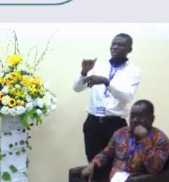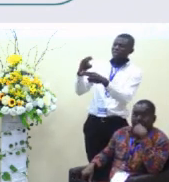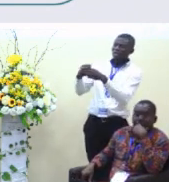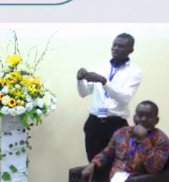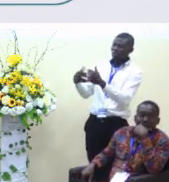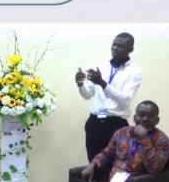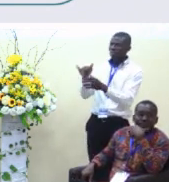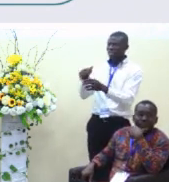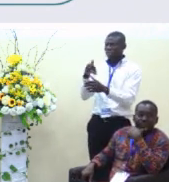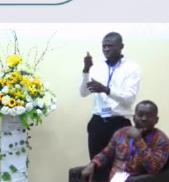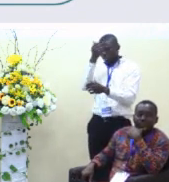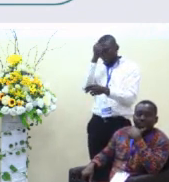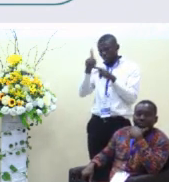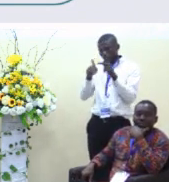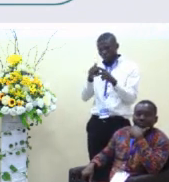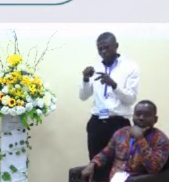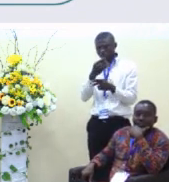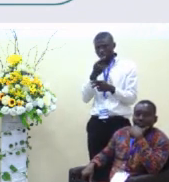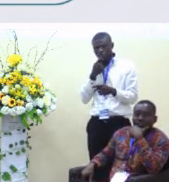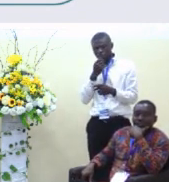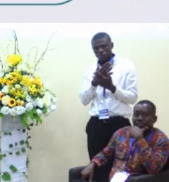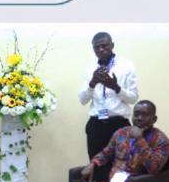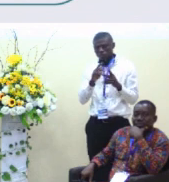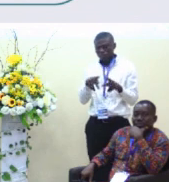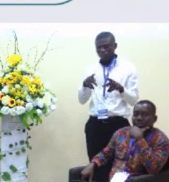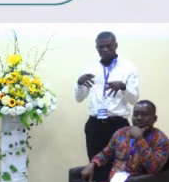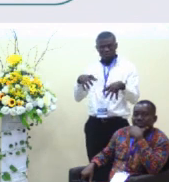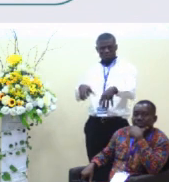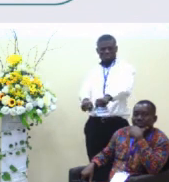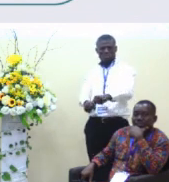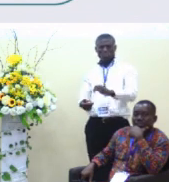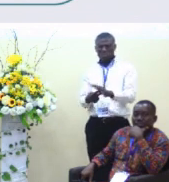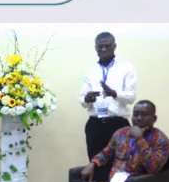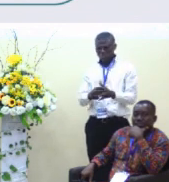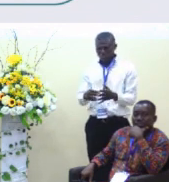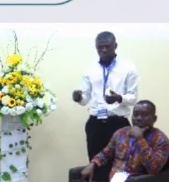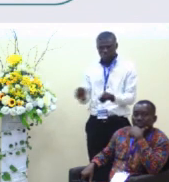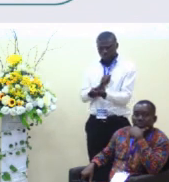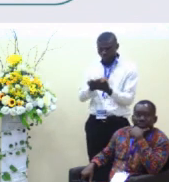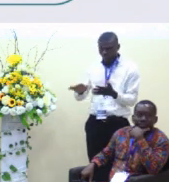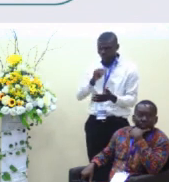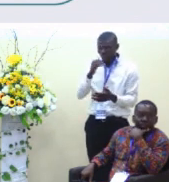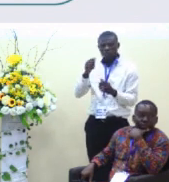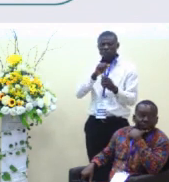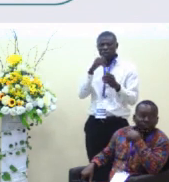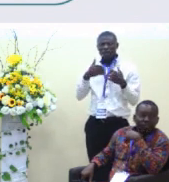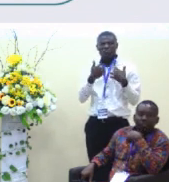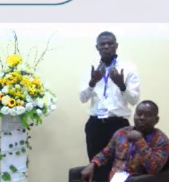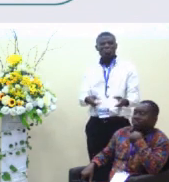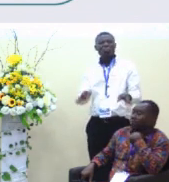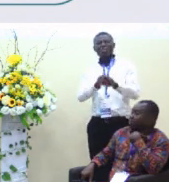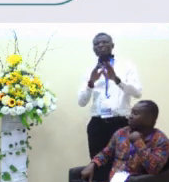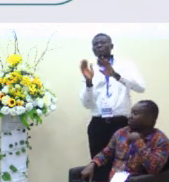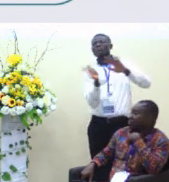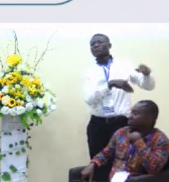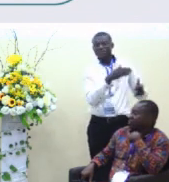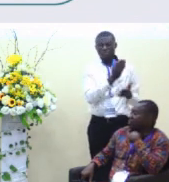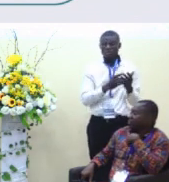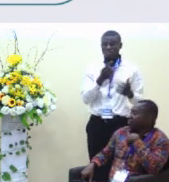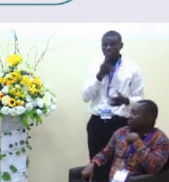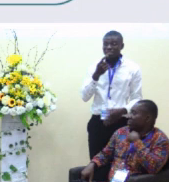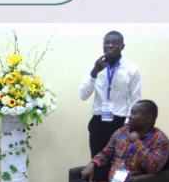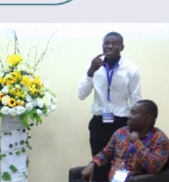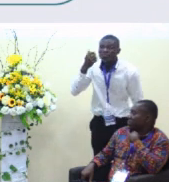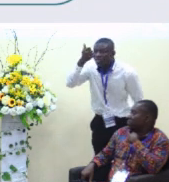And when I checked, if you say something is crippled, it means the thing is completely damaged, that nothing can be done about it. Some say deaf